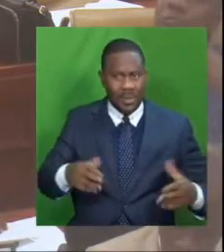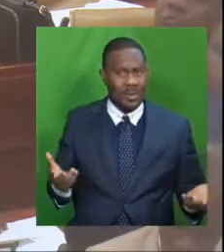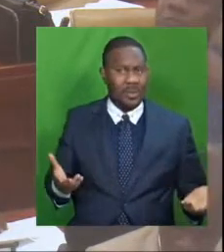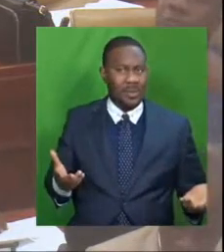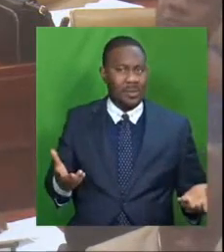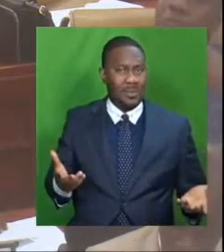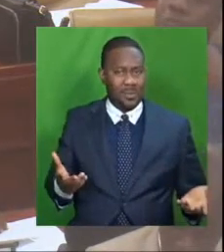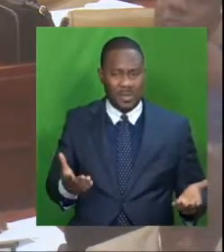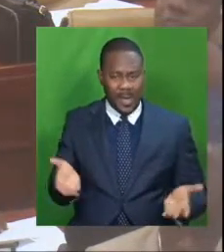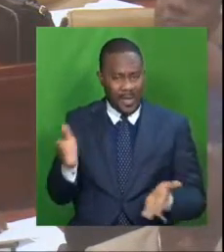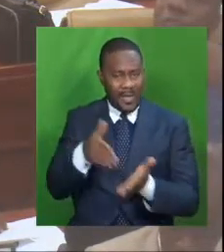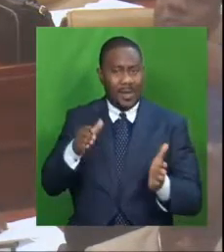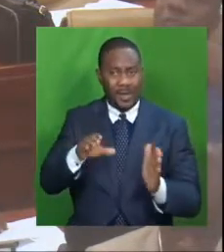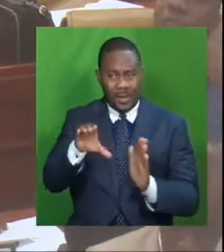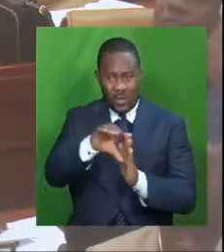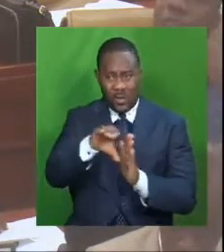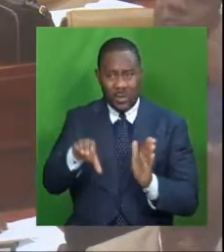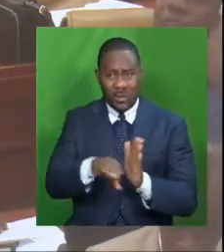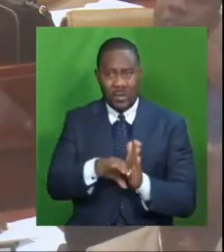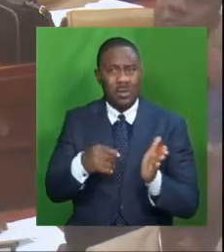our constitution.